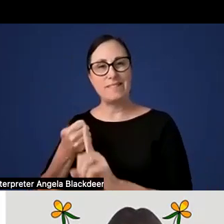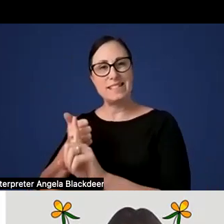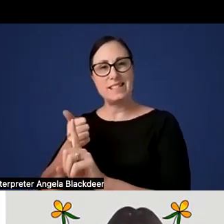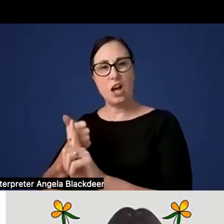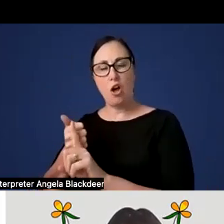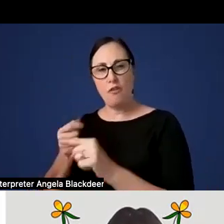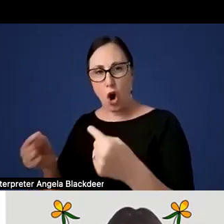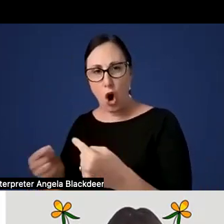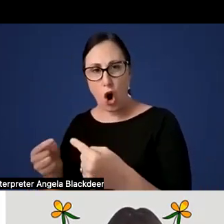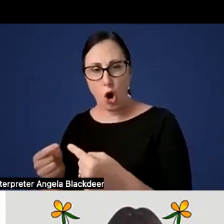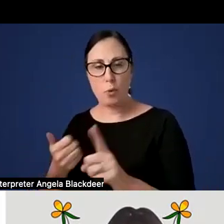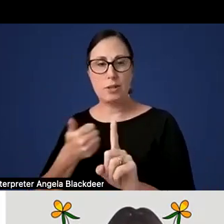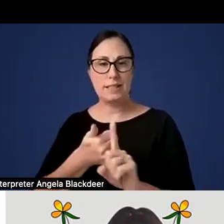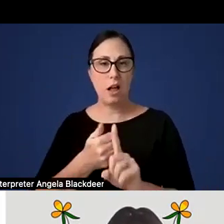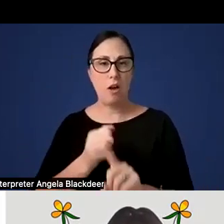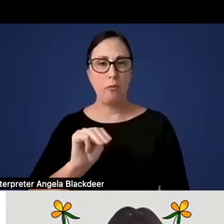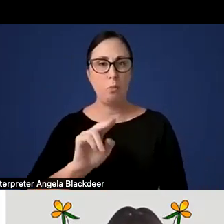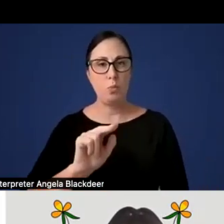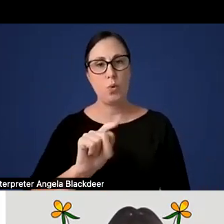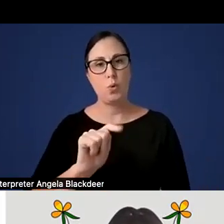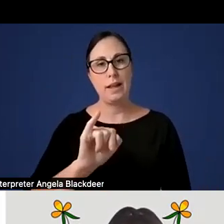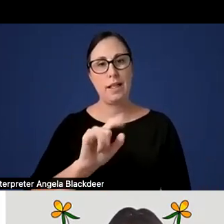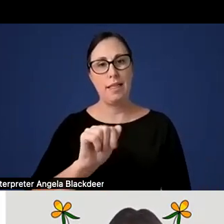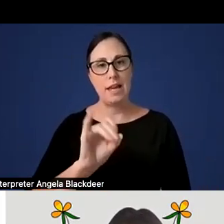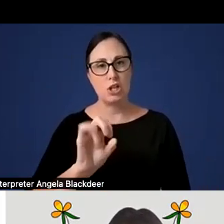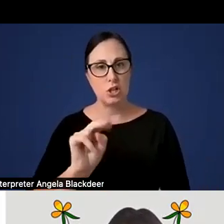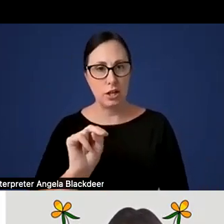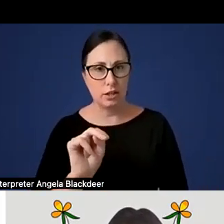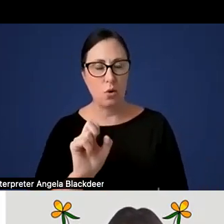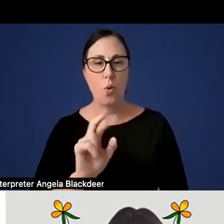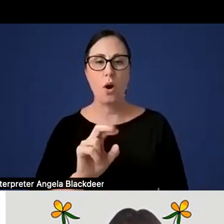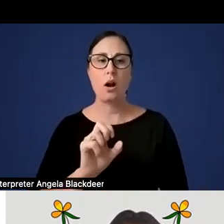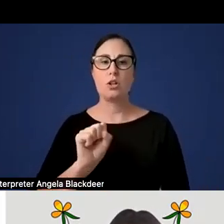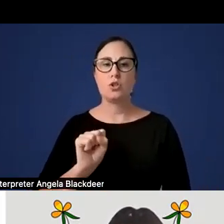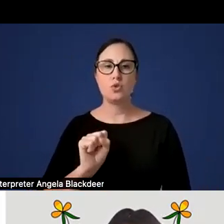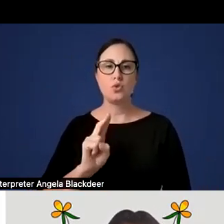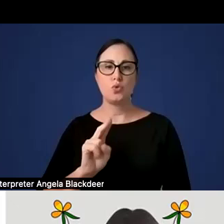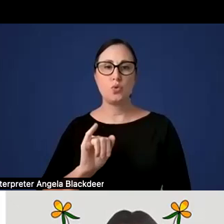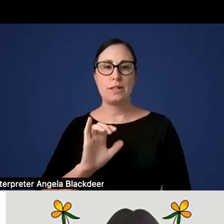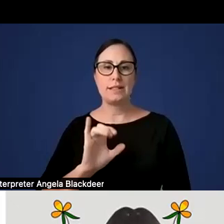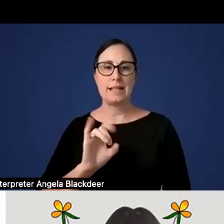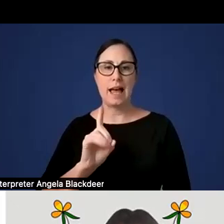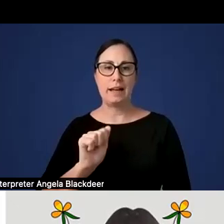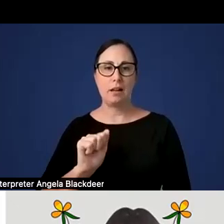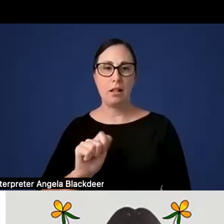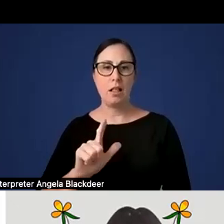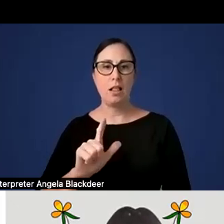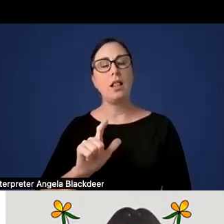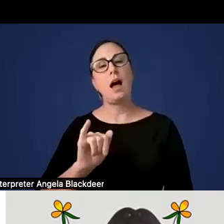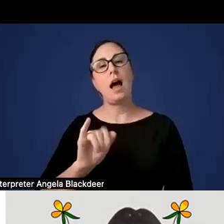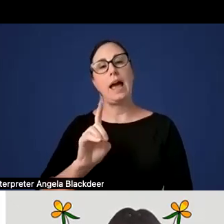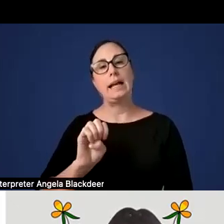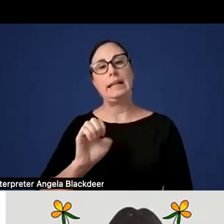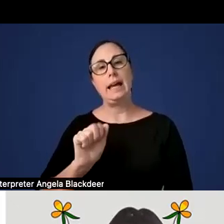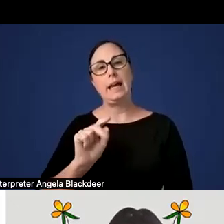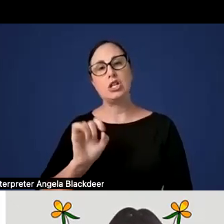self-mutilation, and then suicidality, or suicidal ideation. And I think that gets a little bit